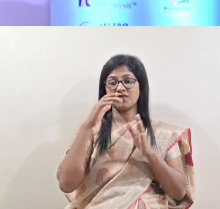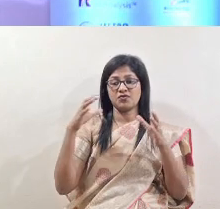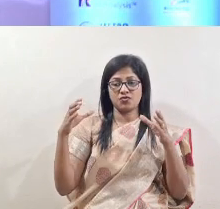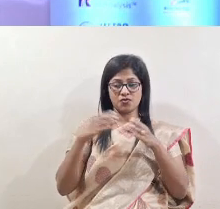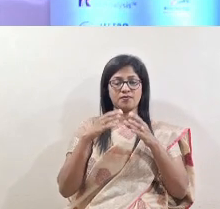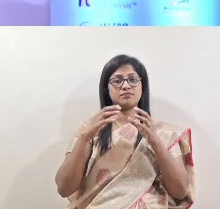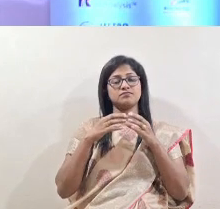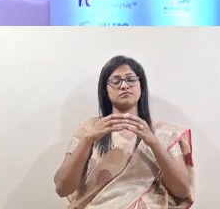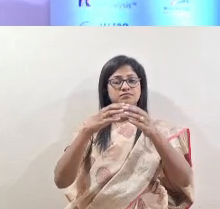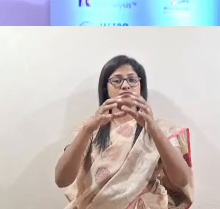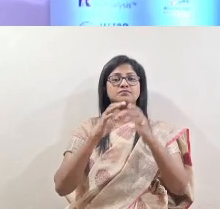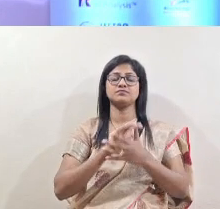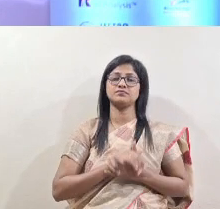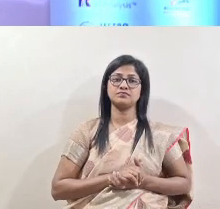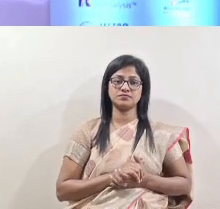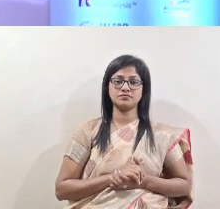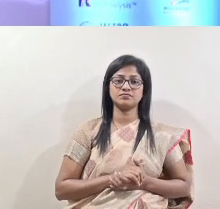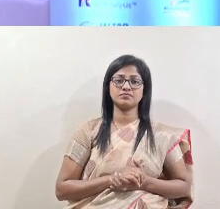move in a group.